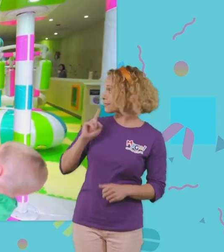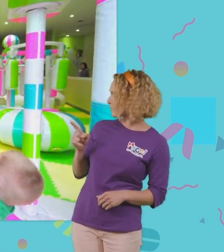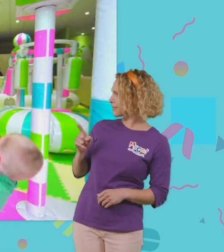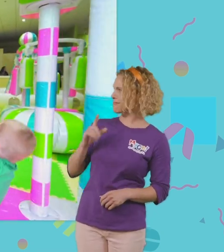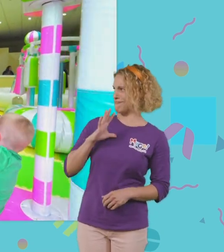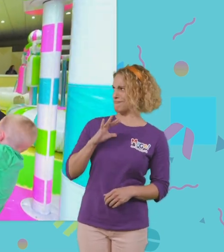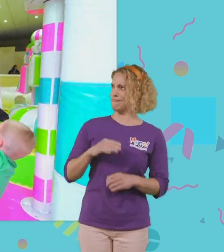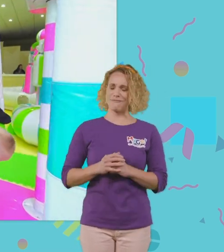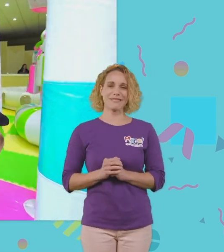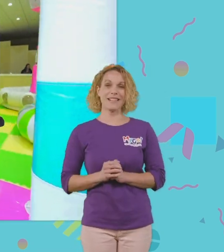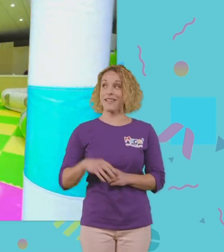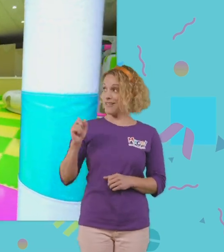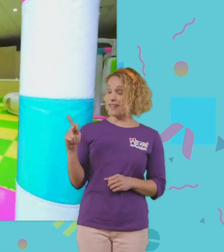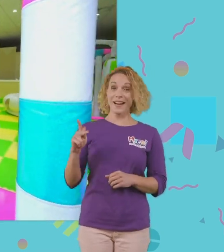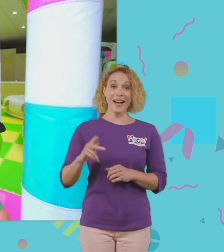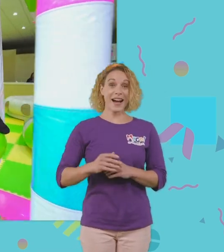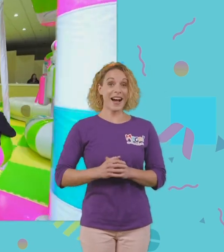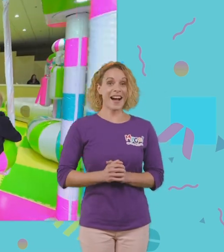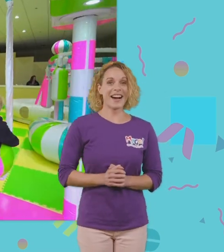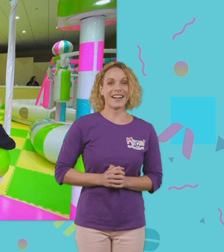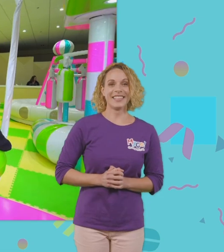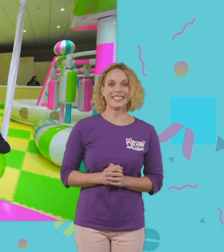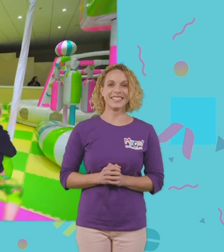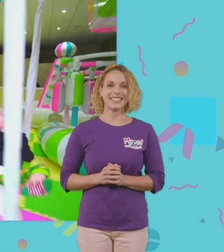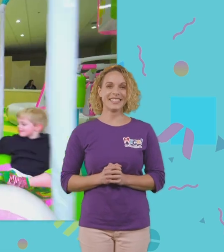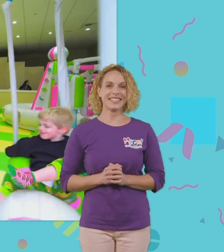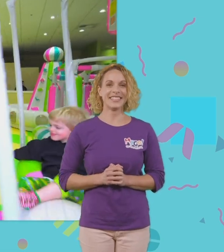Whoa. Really? That's so cool. All right.